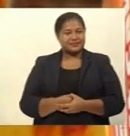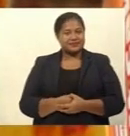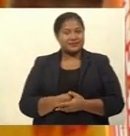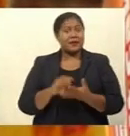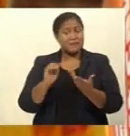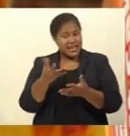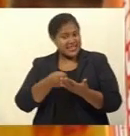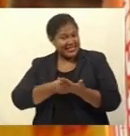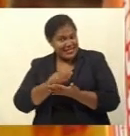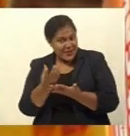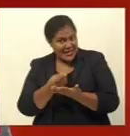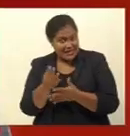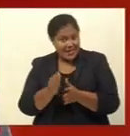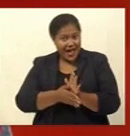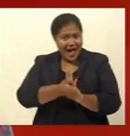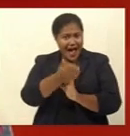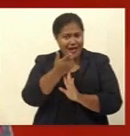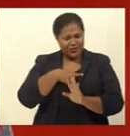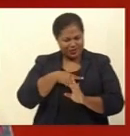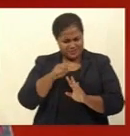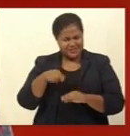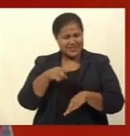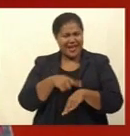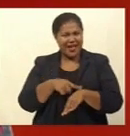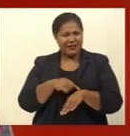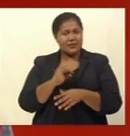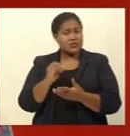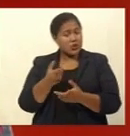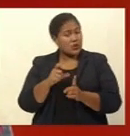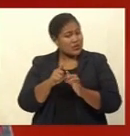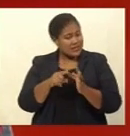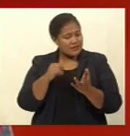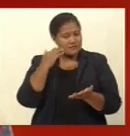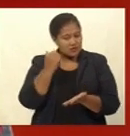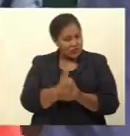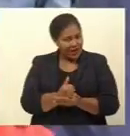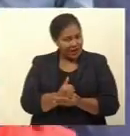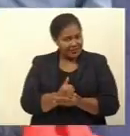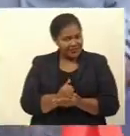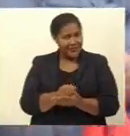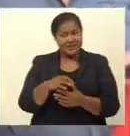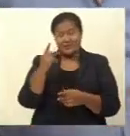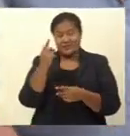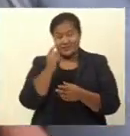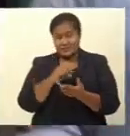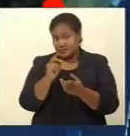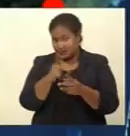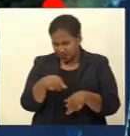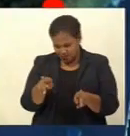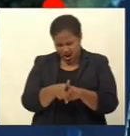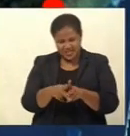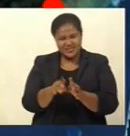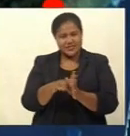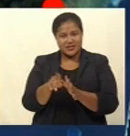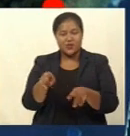will be typically higher during this period, Deo reassures that the price of their goods will remain the same. The expense is a bit